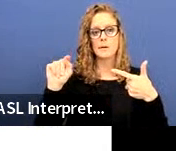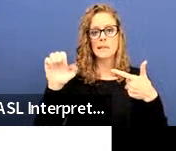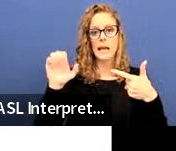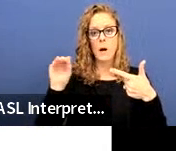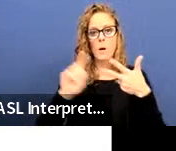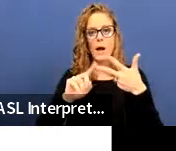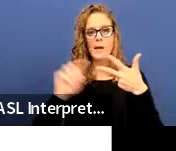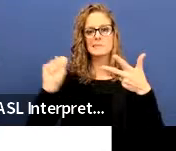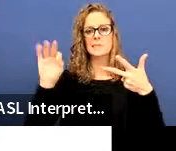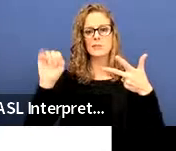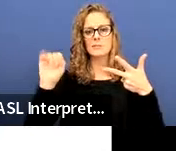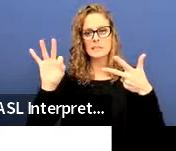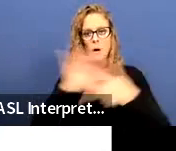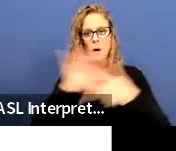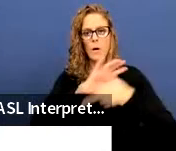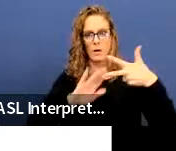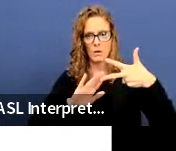here.